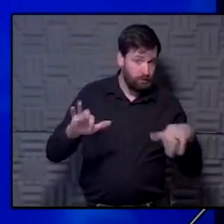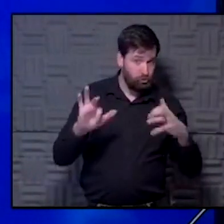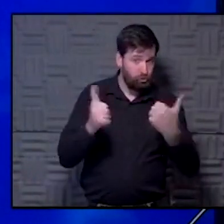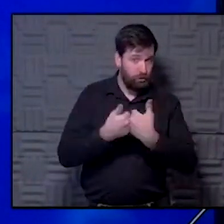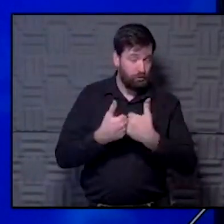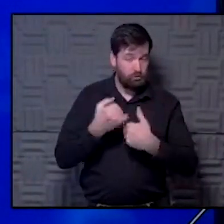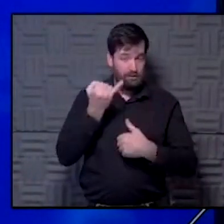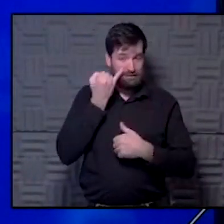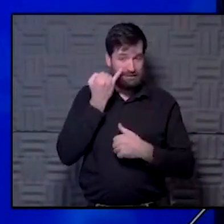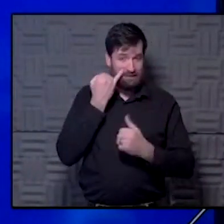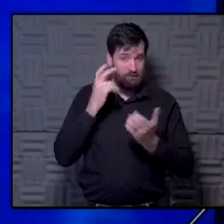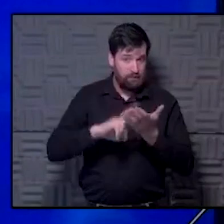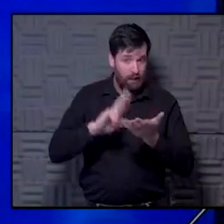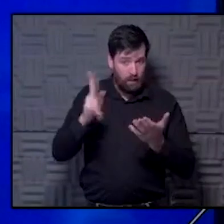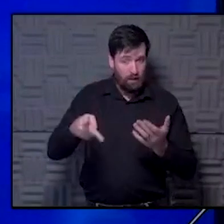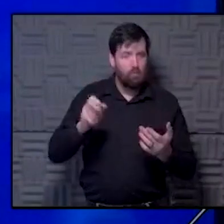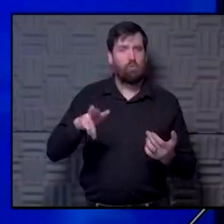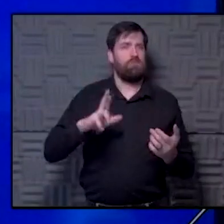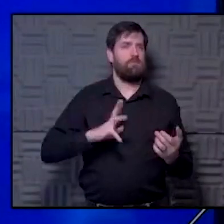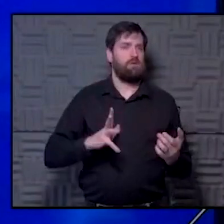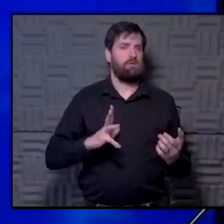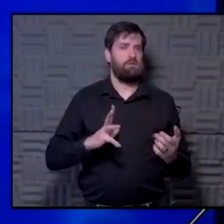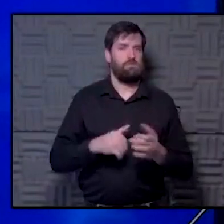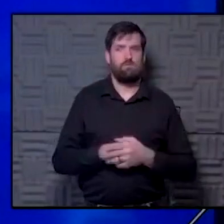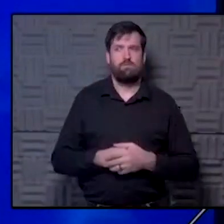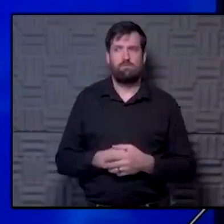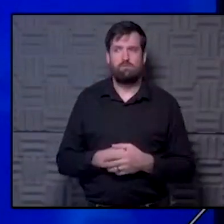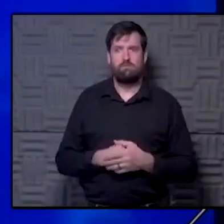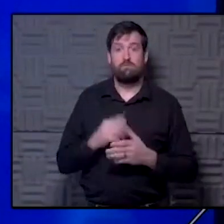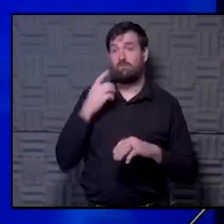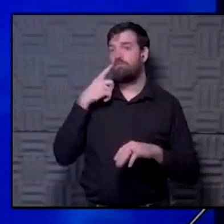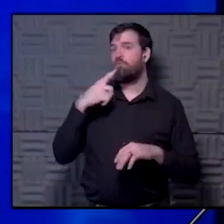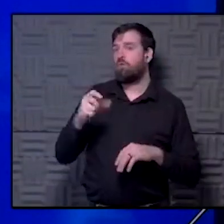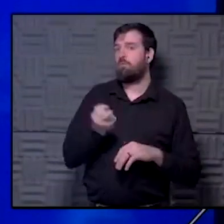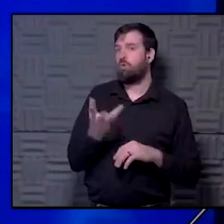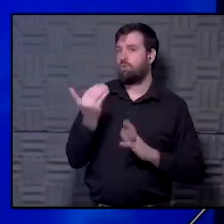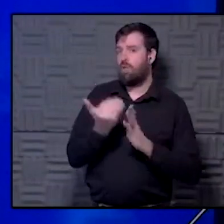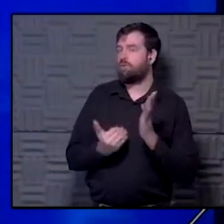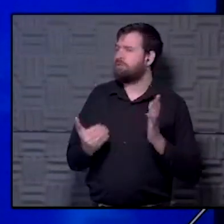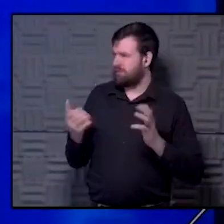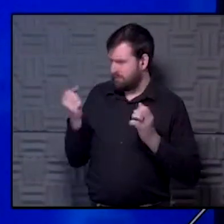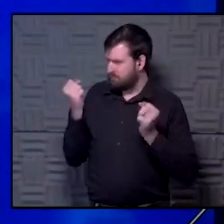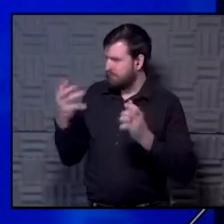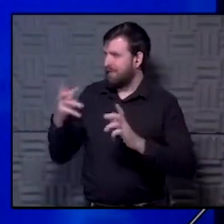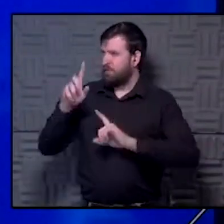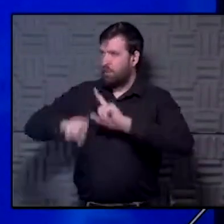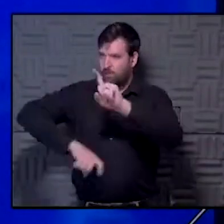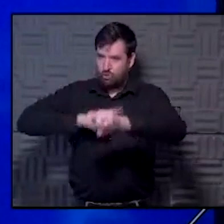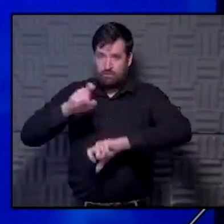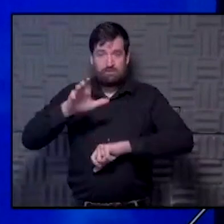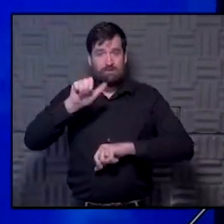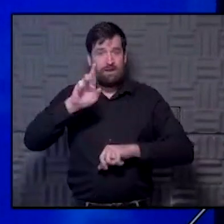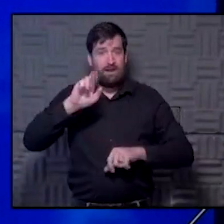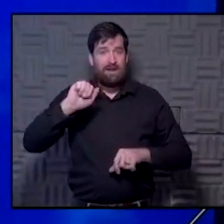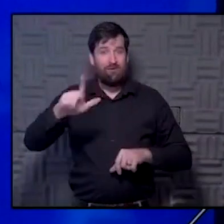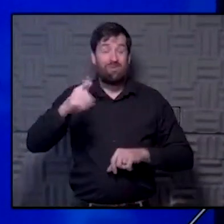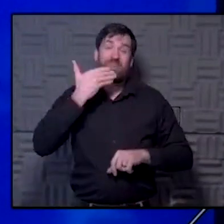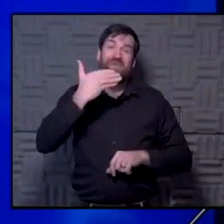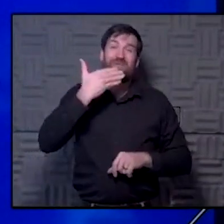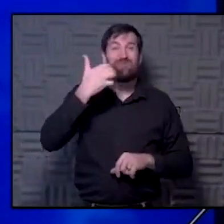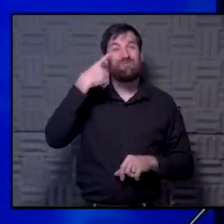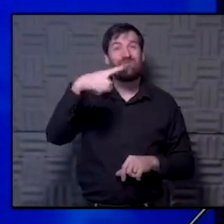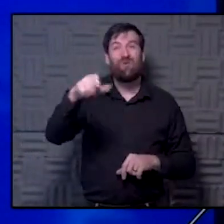if you're signing up, or is that okay on multiple lists? Yeah, lots of questions there, Carol. Thanks for being